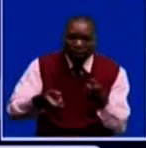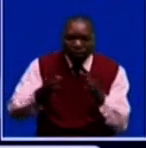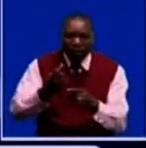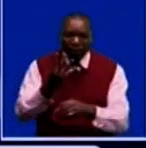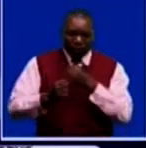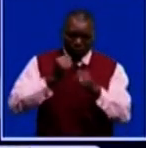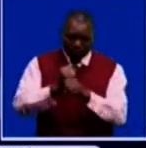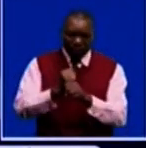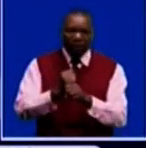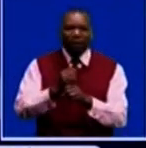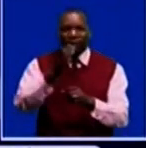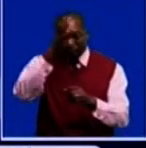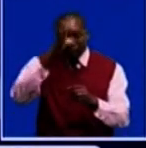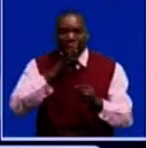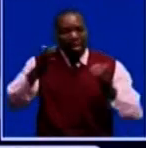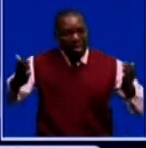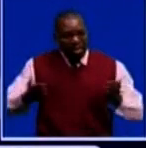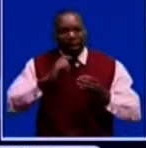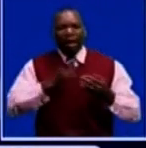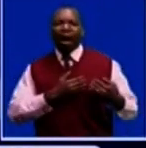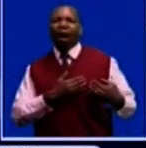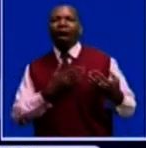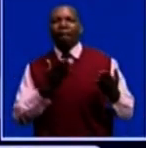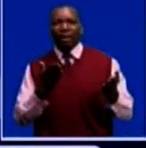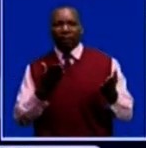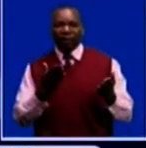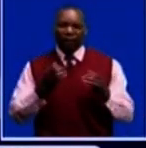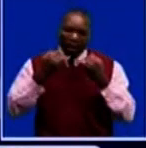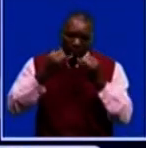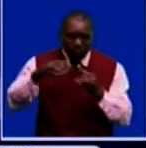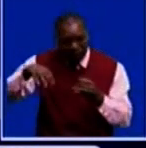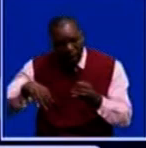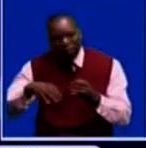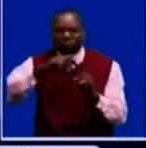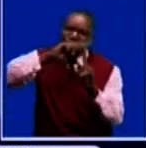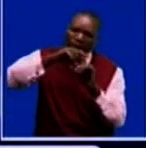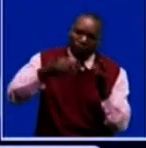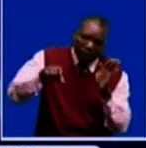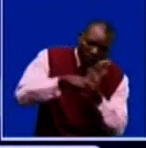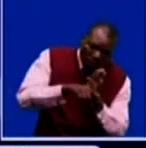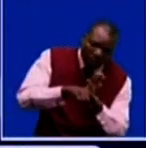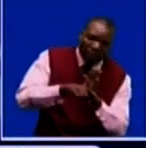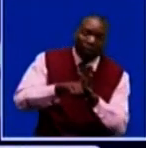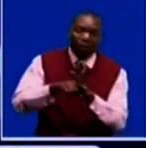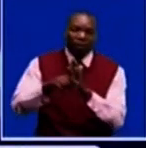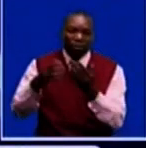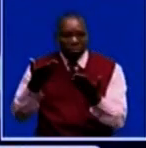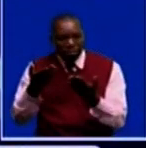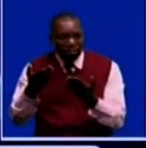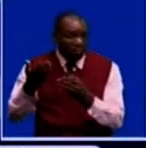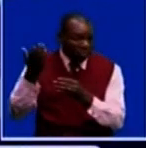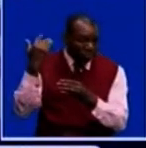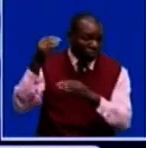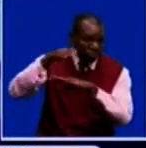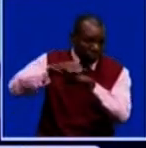has urged parents to be open about their children's status early in life. Giving a testimony during the World AIDS Day Eve candlelight service, the